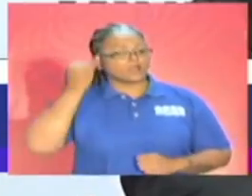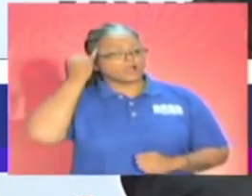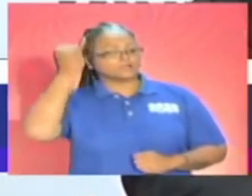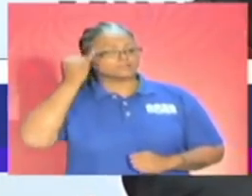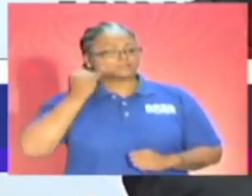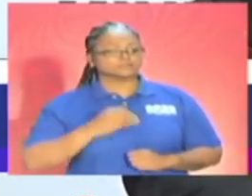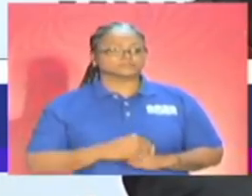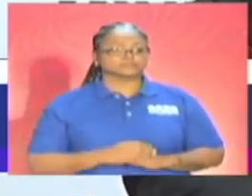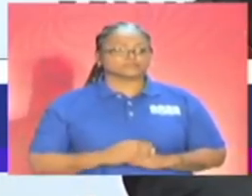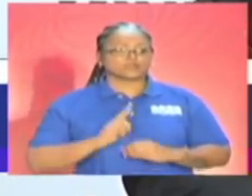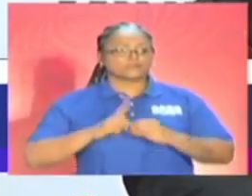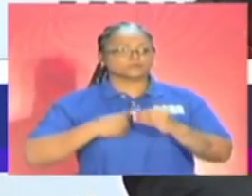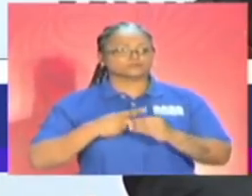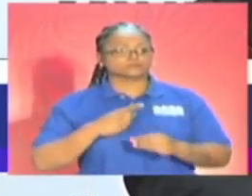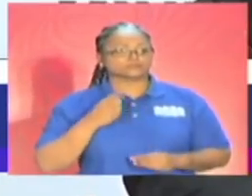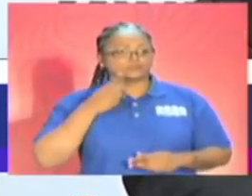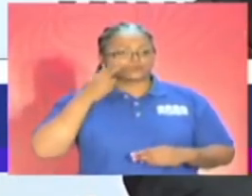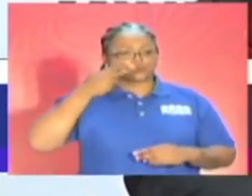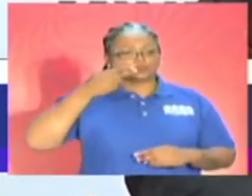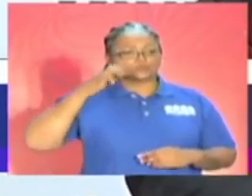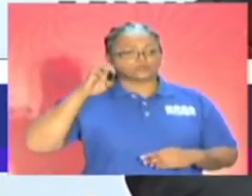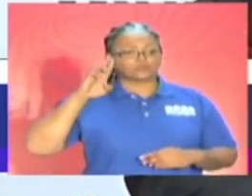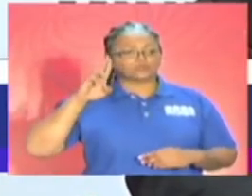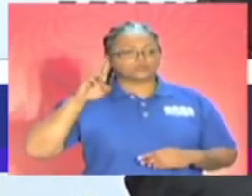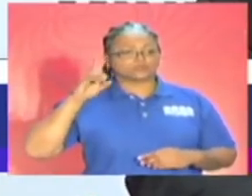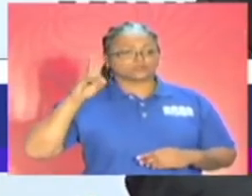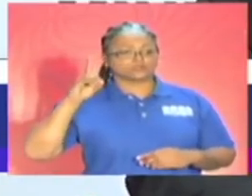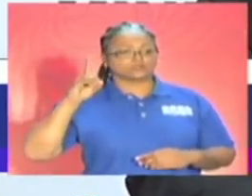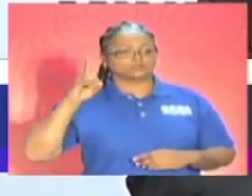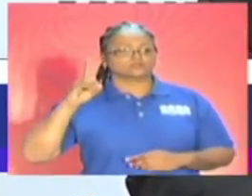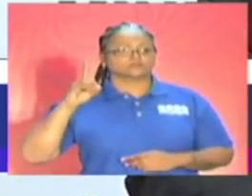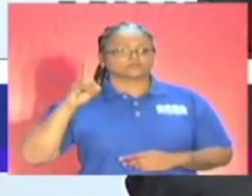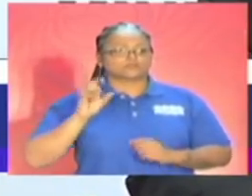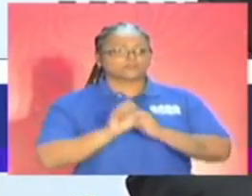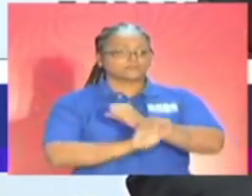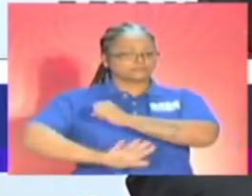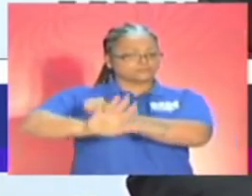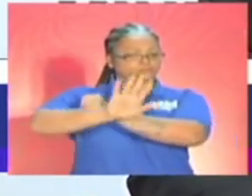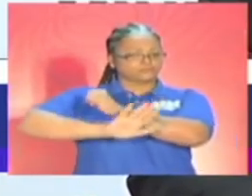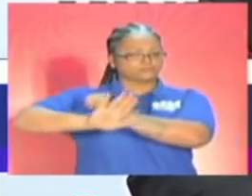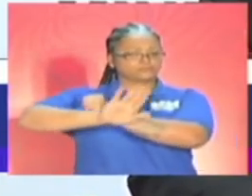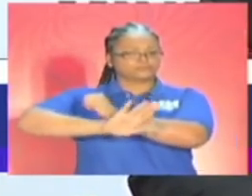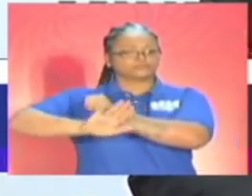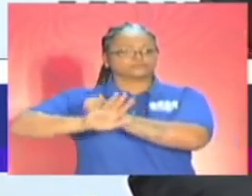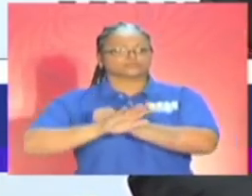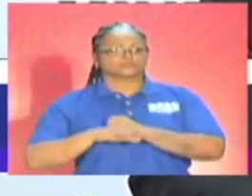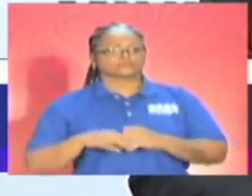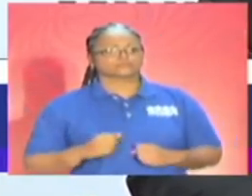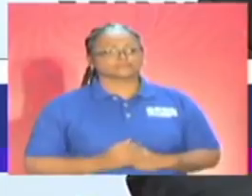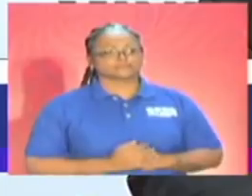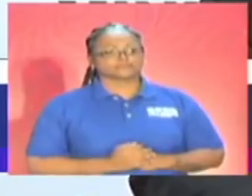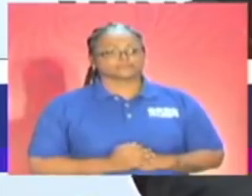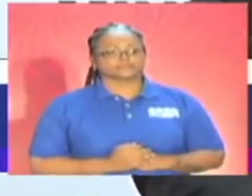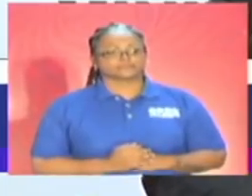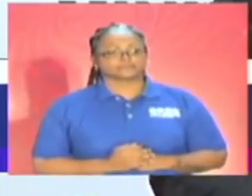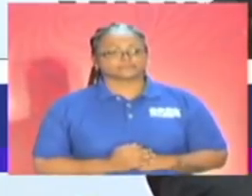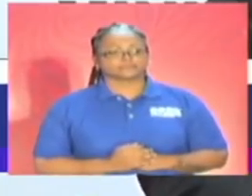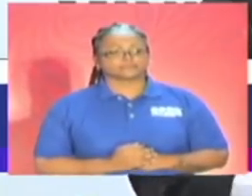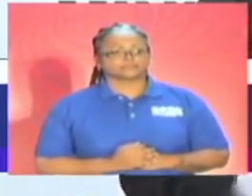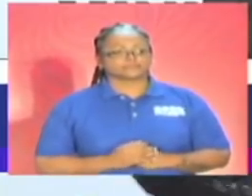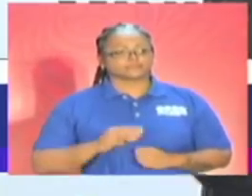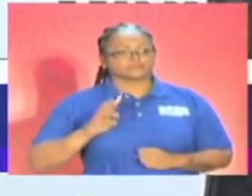I think PAHO had sent out a release recently, the deputy DG of PAHO, saying that they have